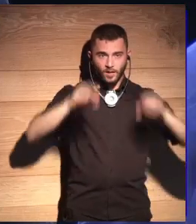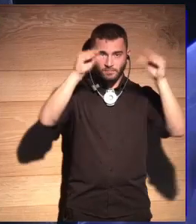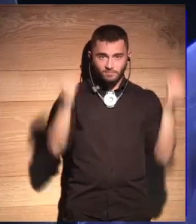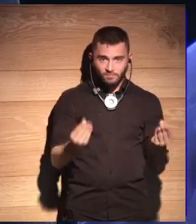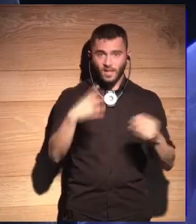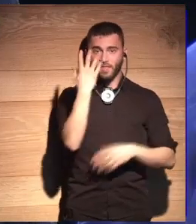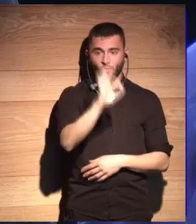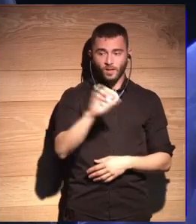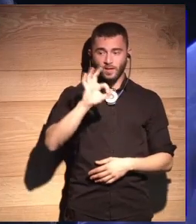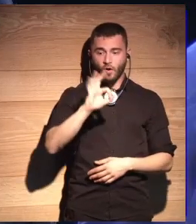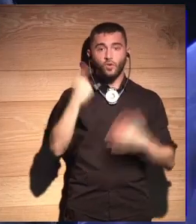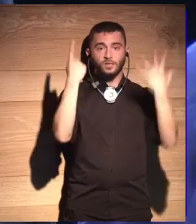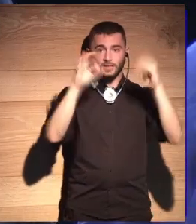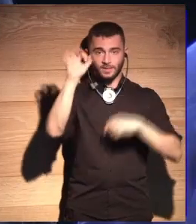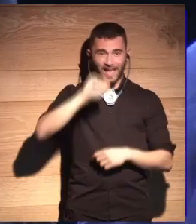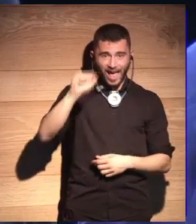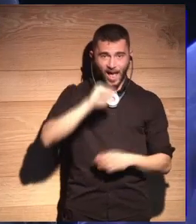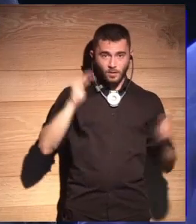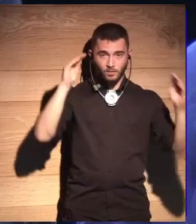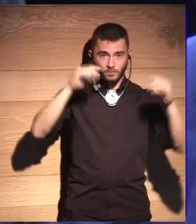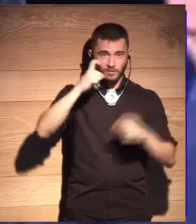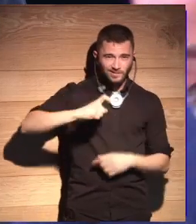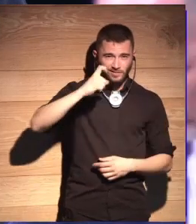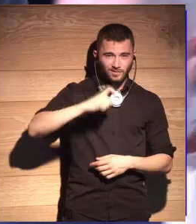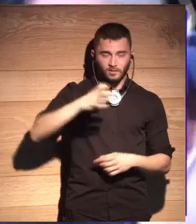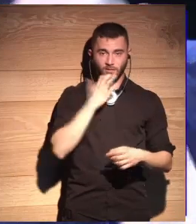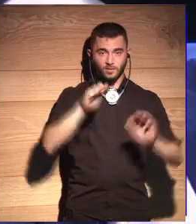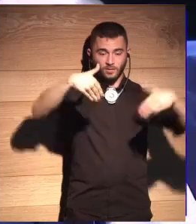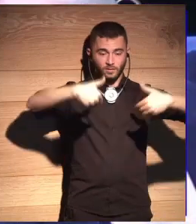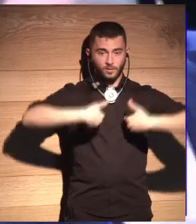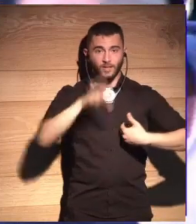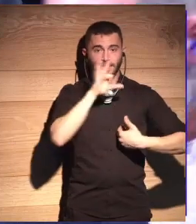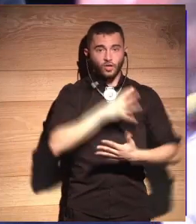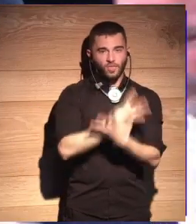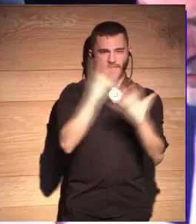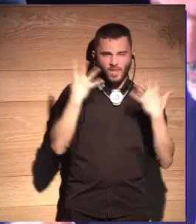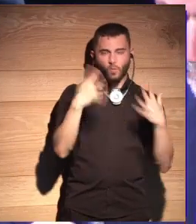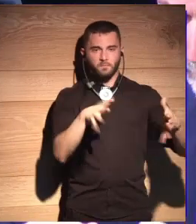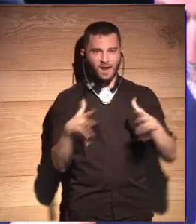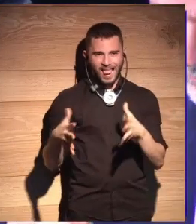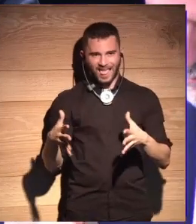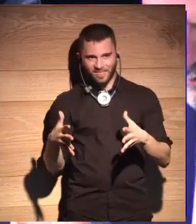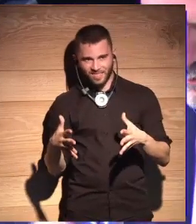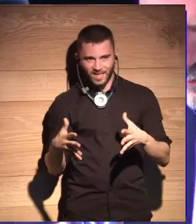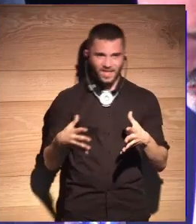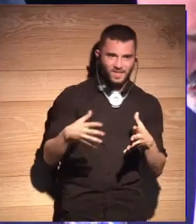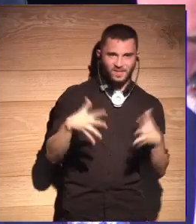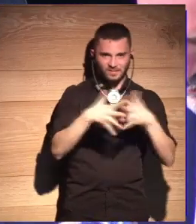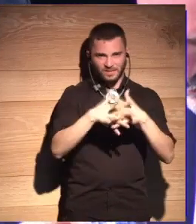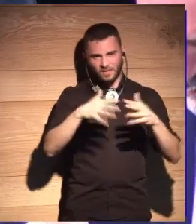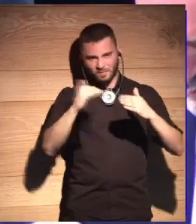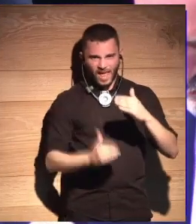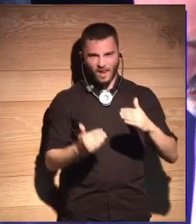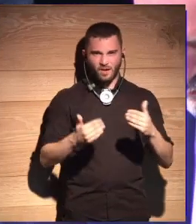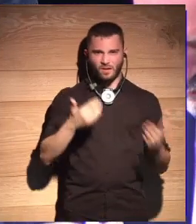want to create now like a parenthesis in history, and we want to go back to something like the 19th century